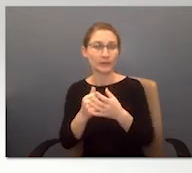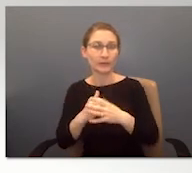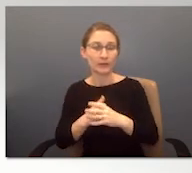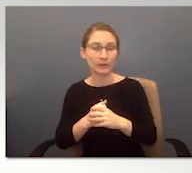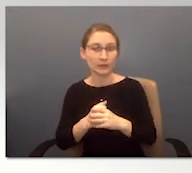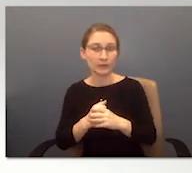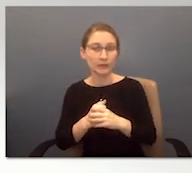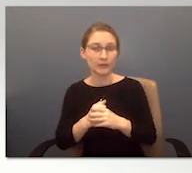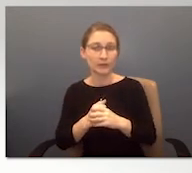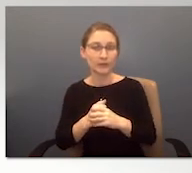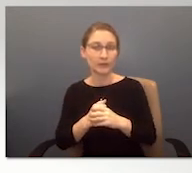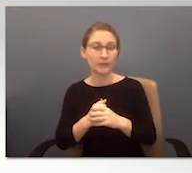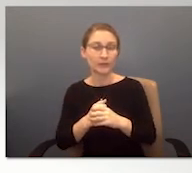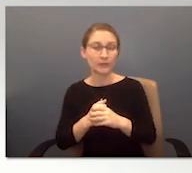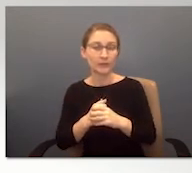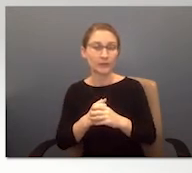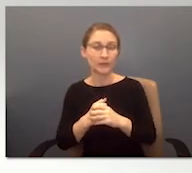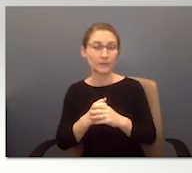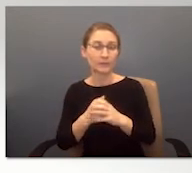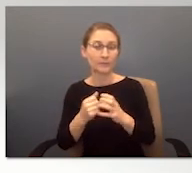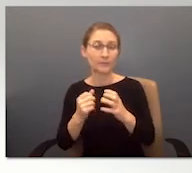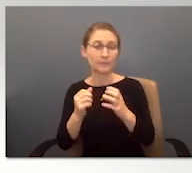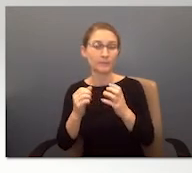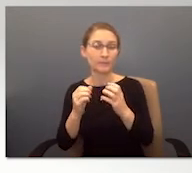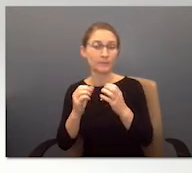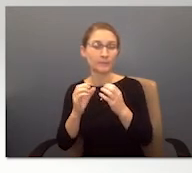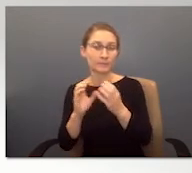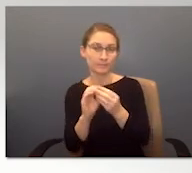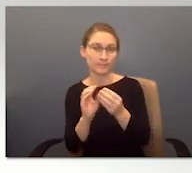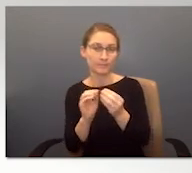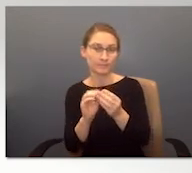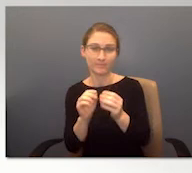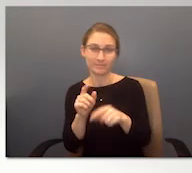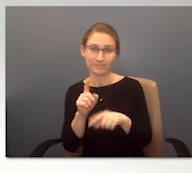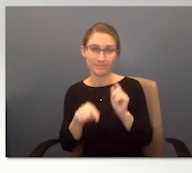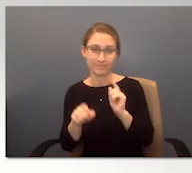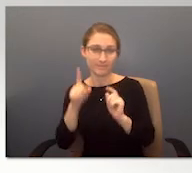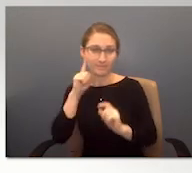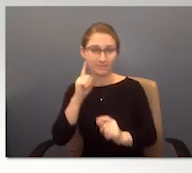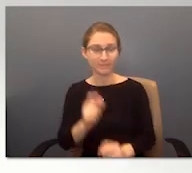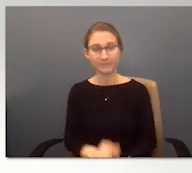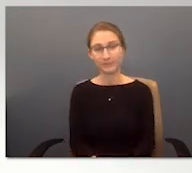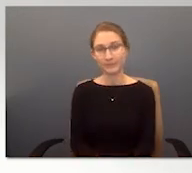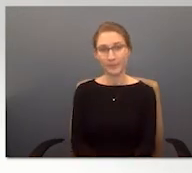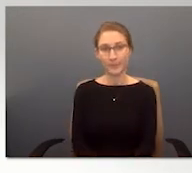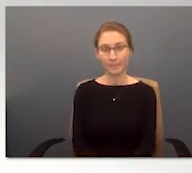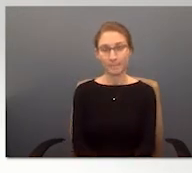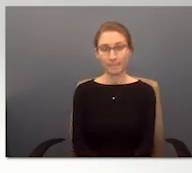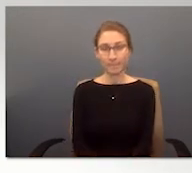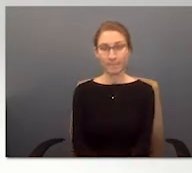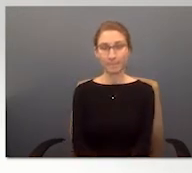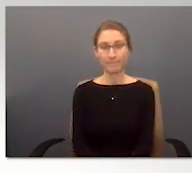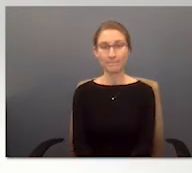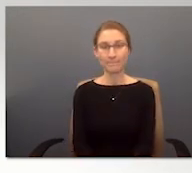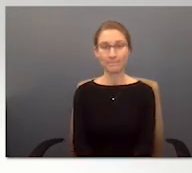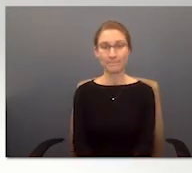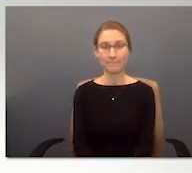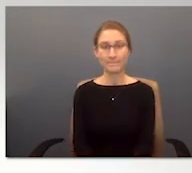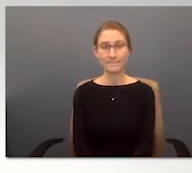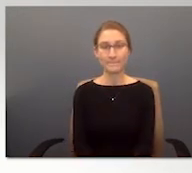them, so I think they just don't know. Then I think it's important, but like you said, when they're medically complex, when they have these genetic